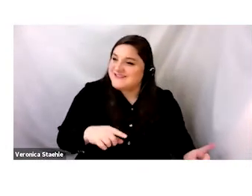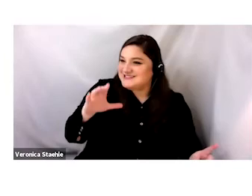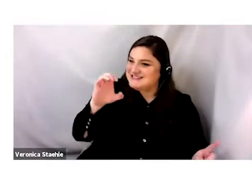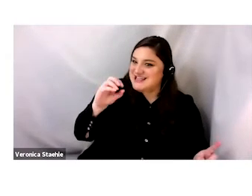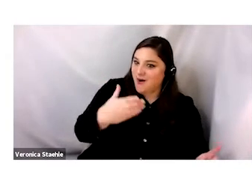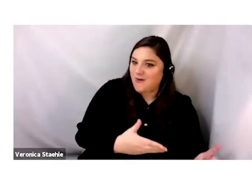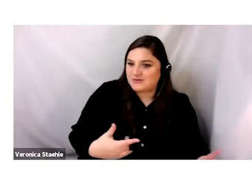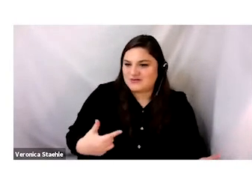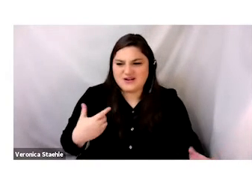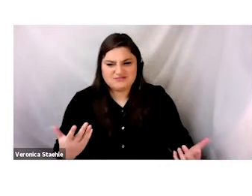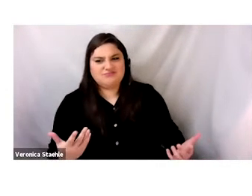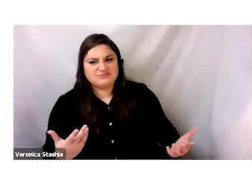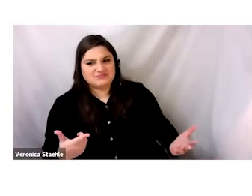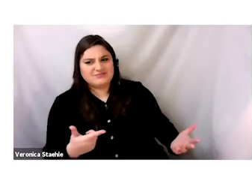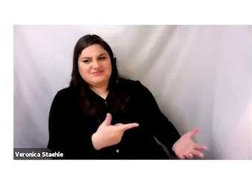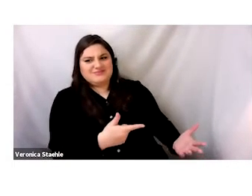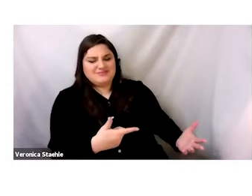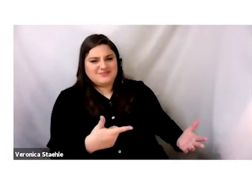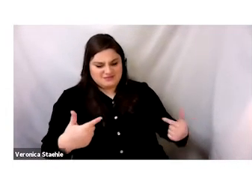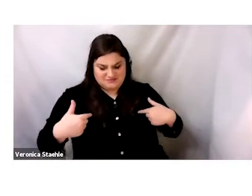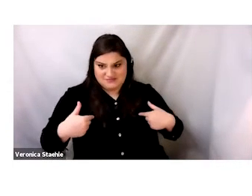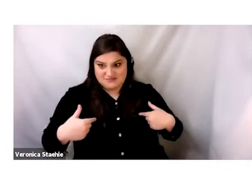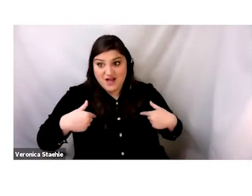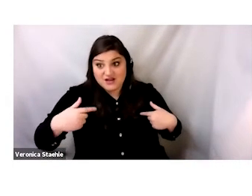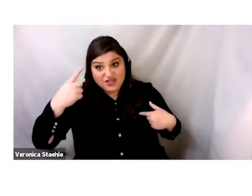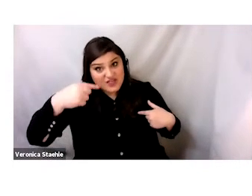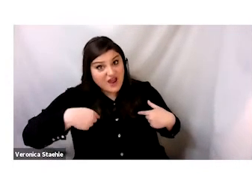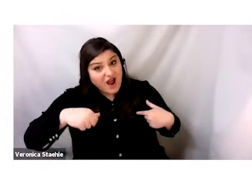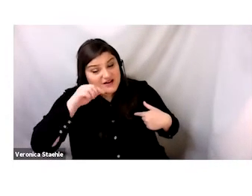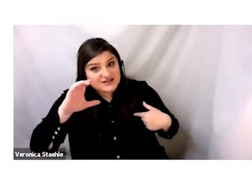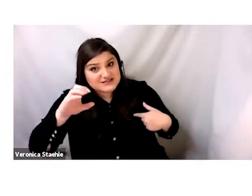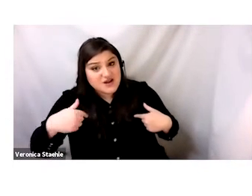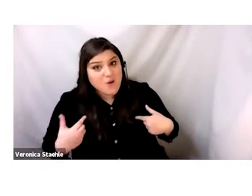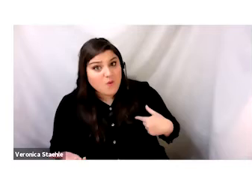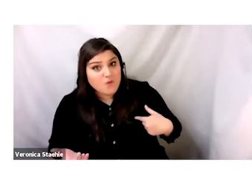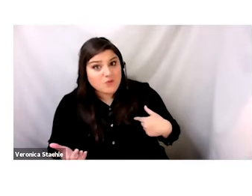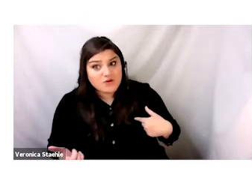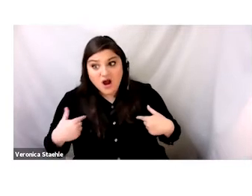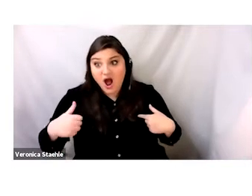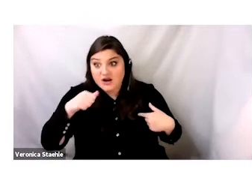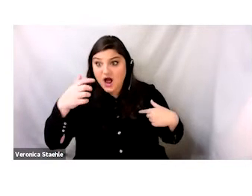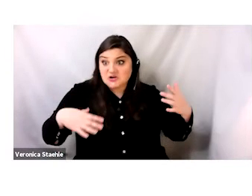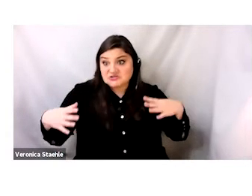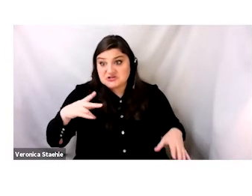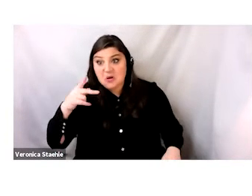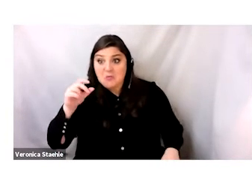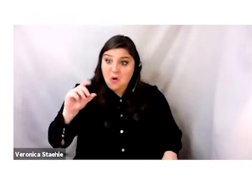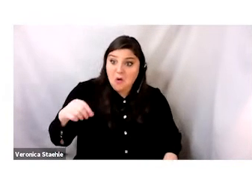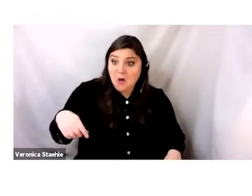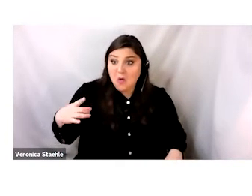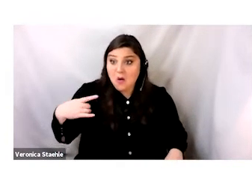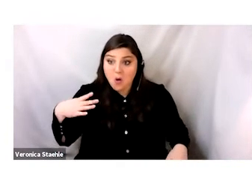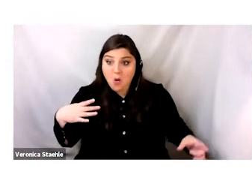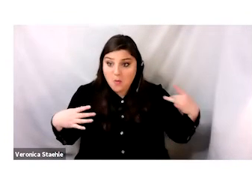CEO? And she immediately got challenged. And she was like, I hadn't thought of